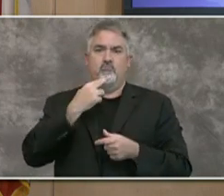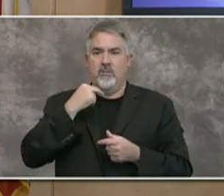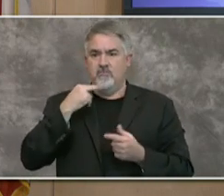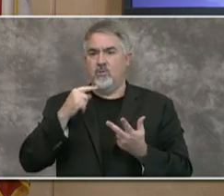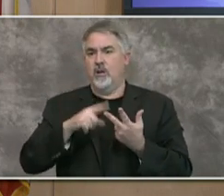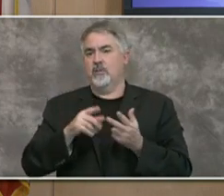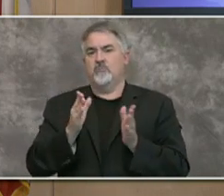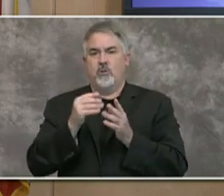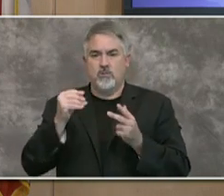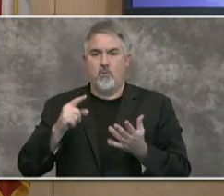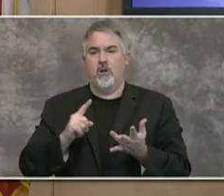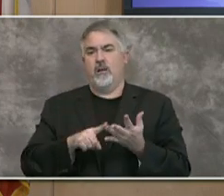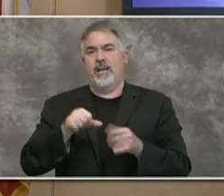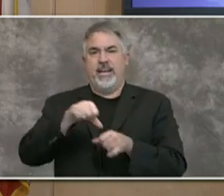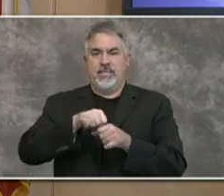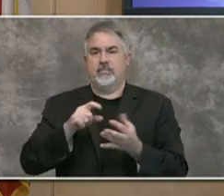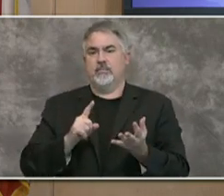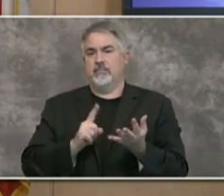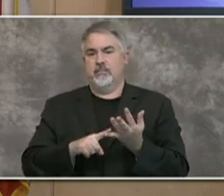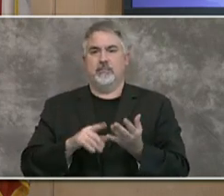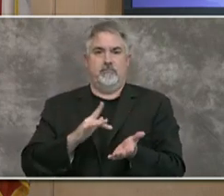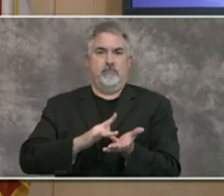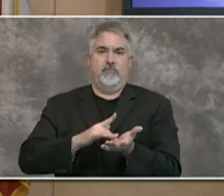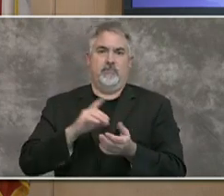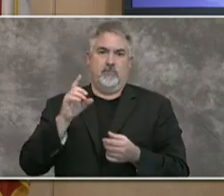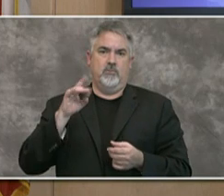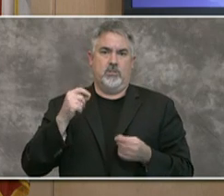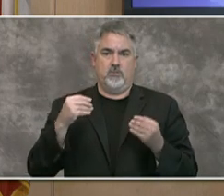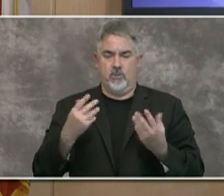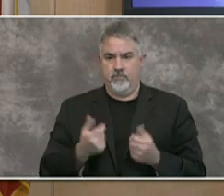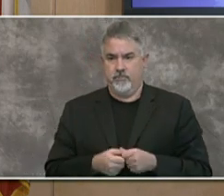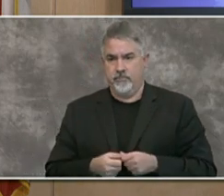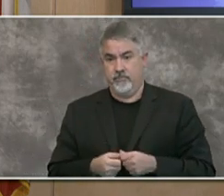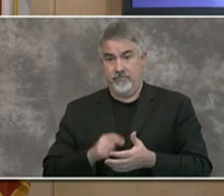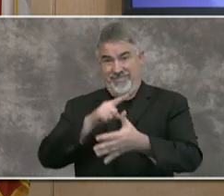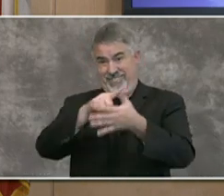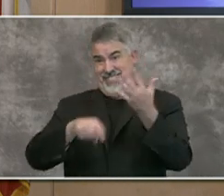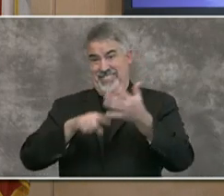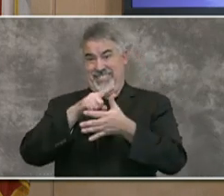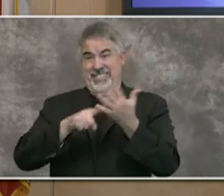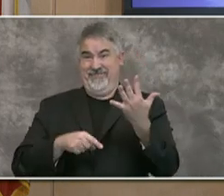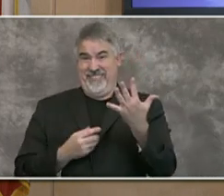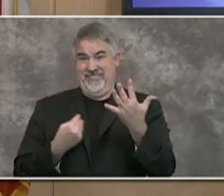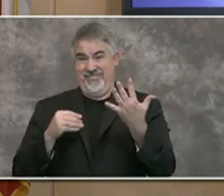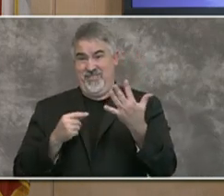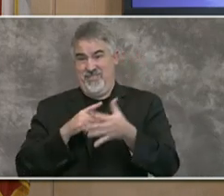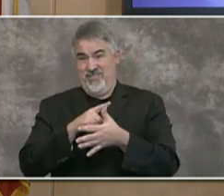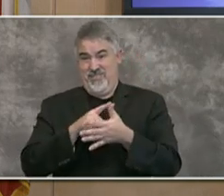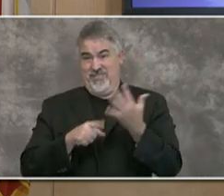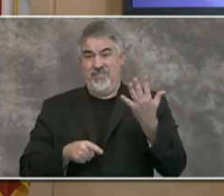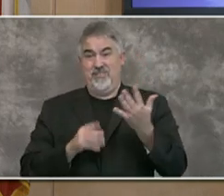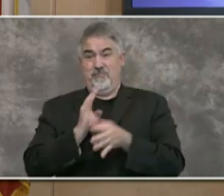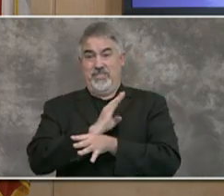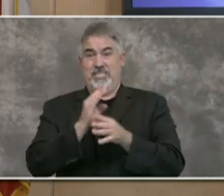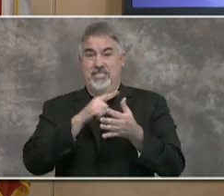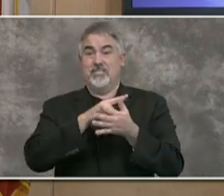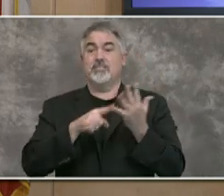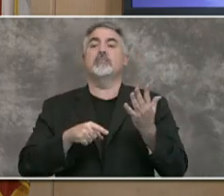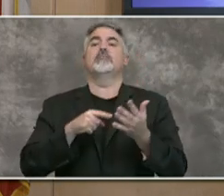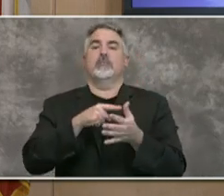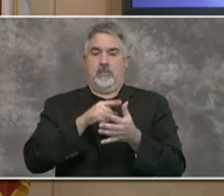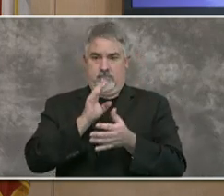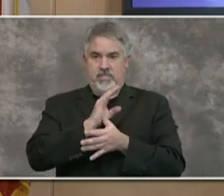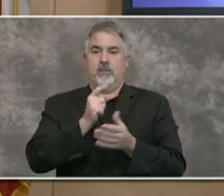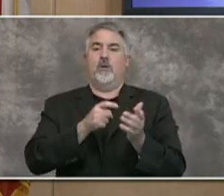stores, gas stations, and pharmacies. For those 5 entities where it is required that the employees have a face